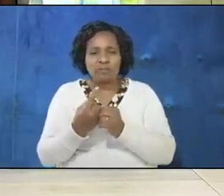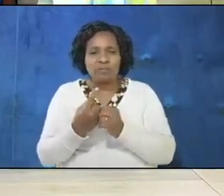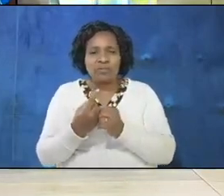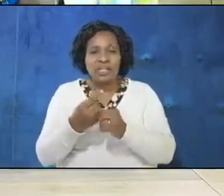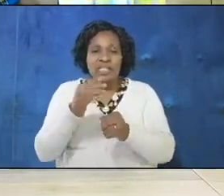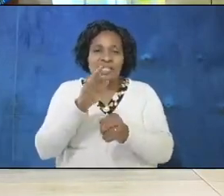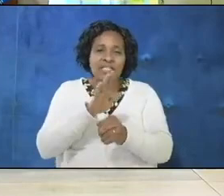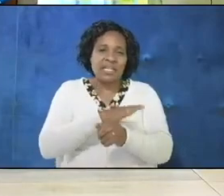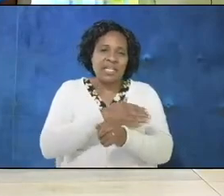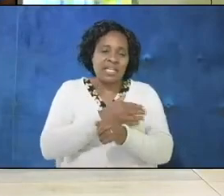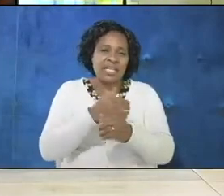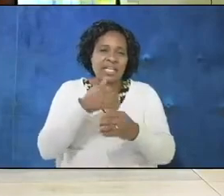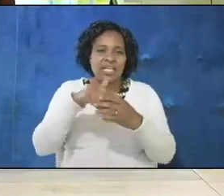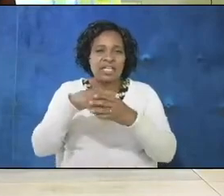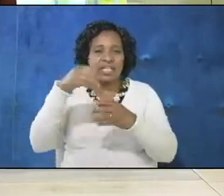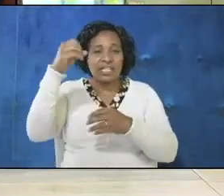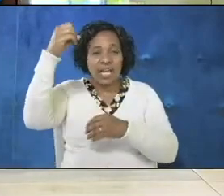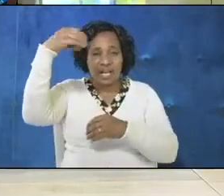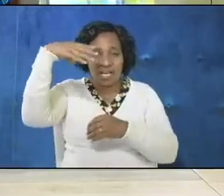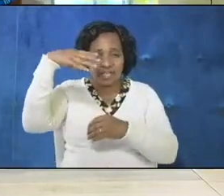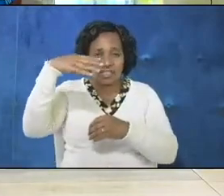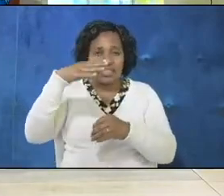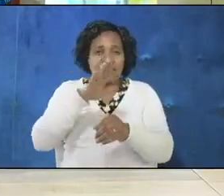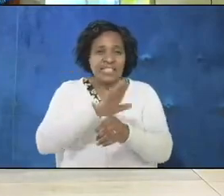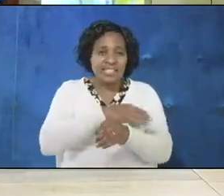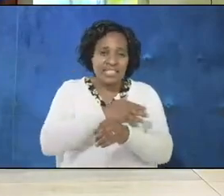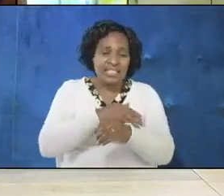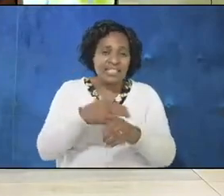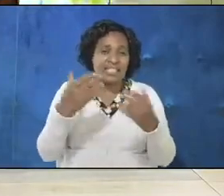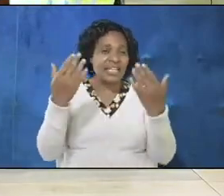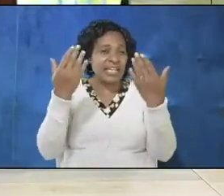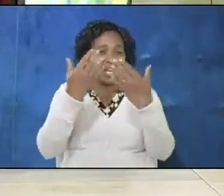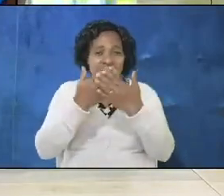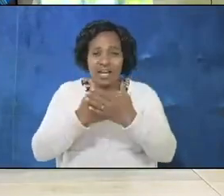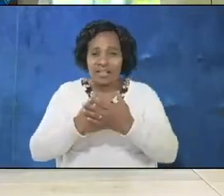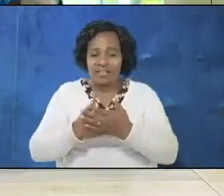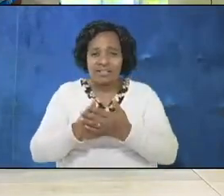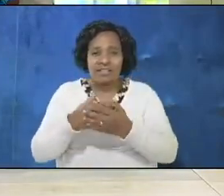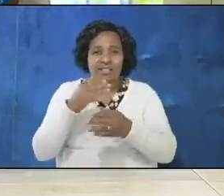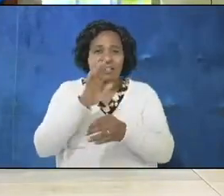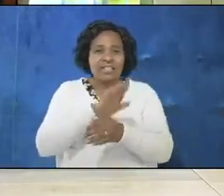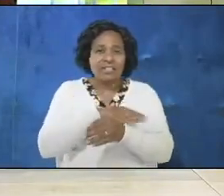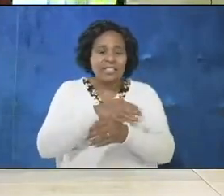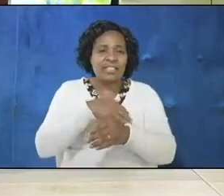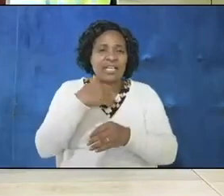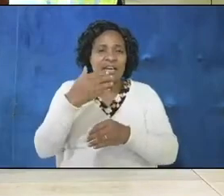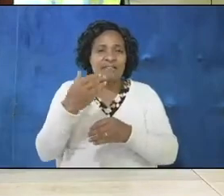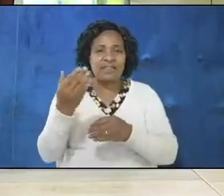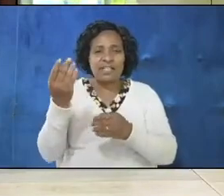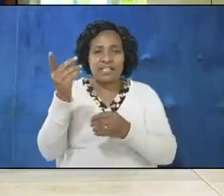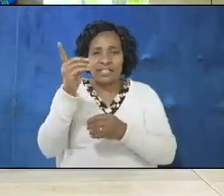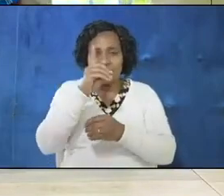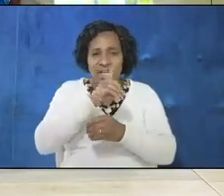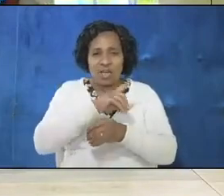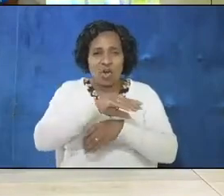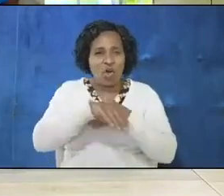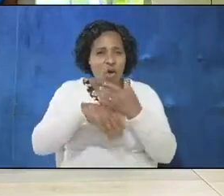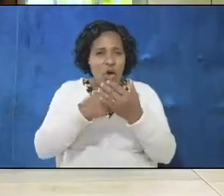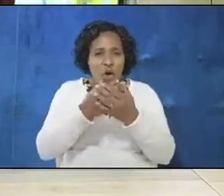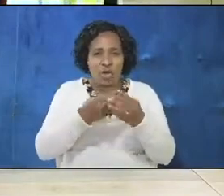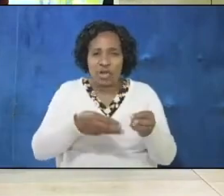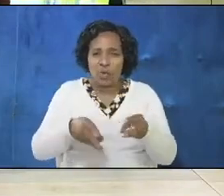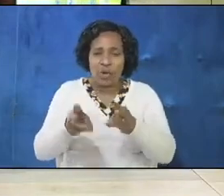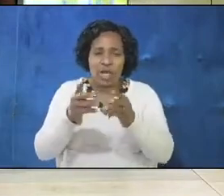alone. Singing in the sunlight, singing in the shadows, singing every day all along